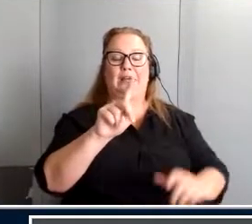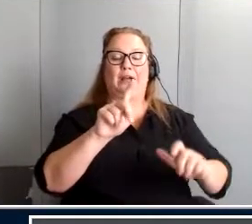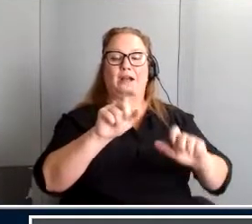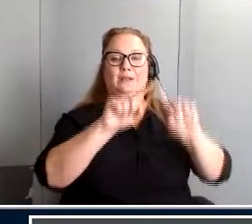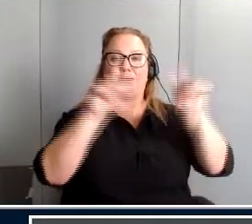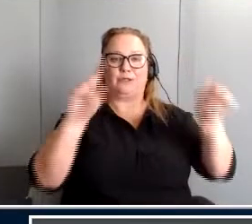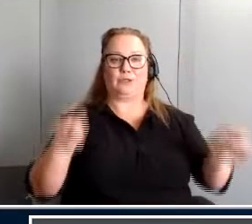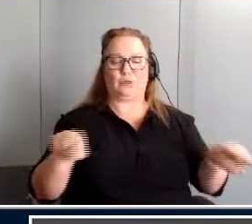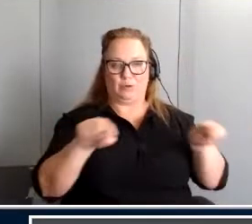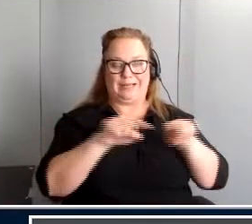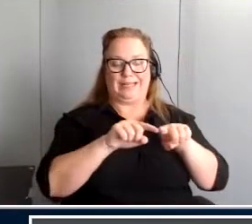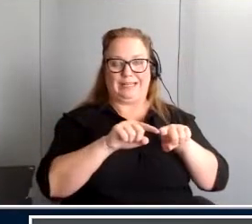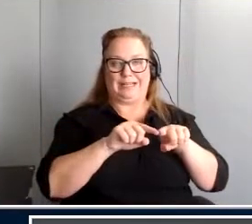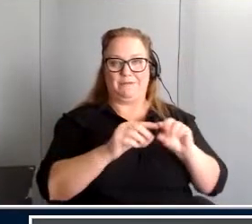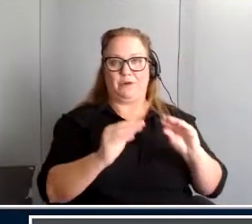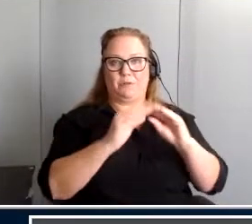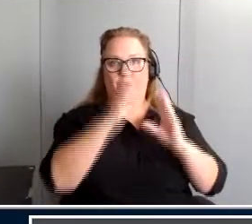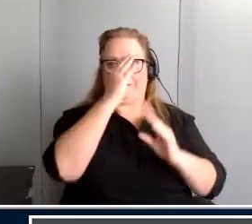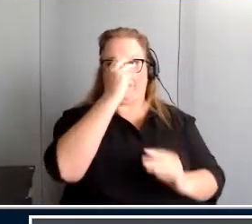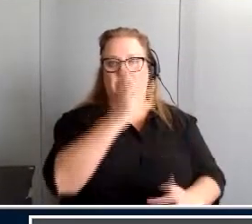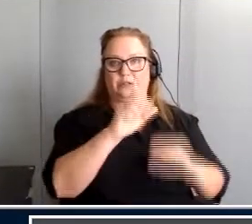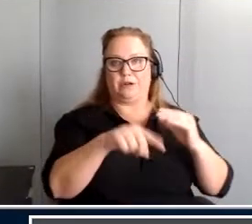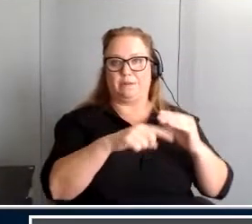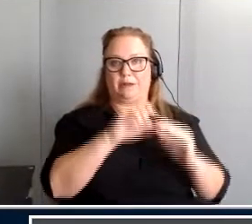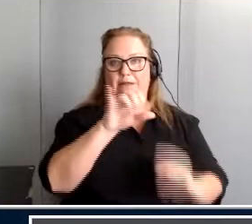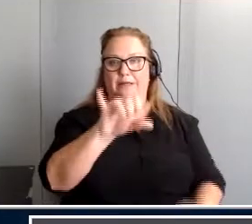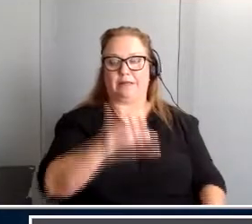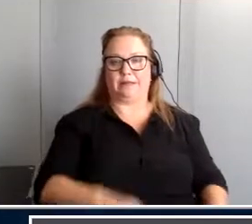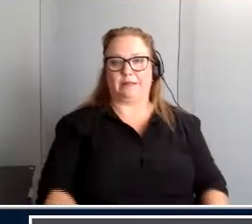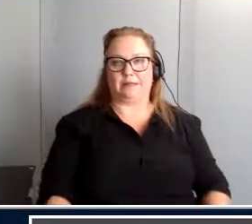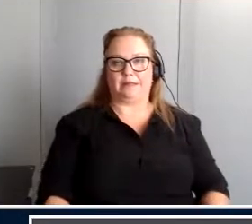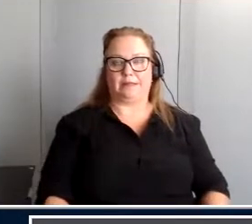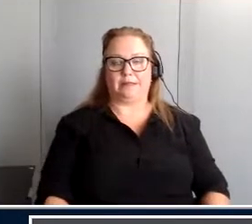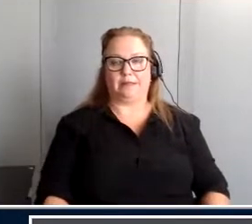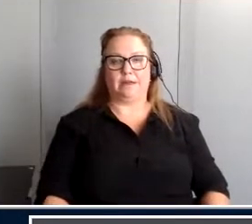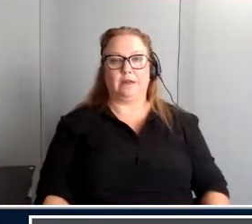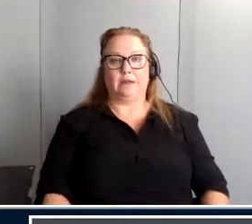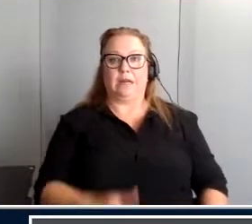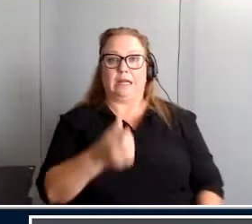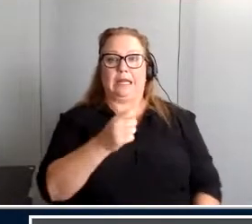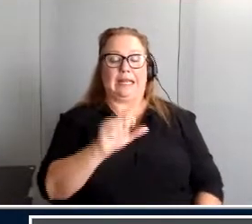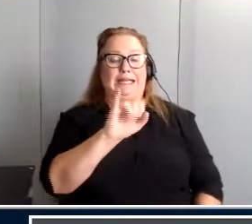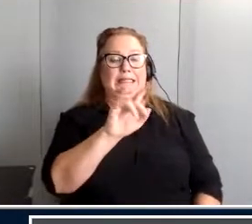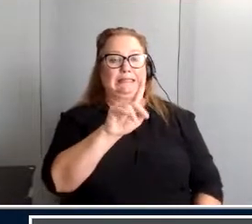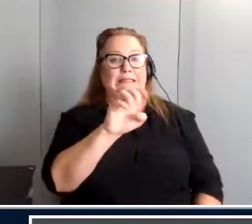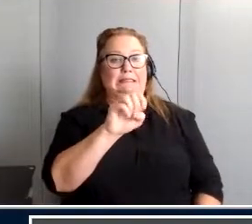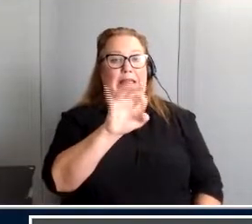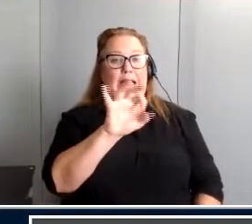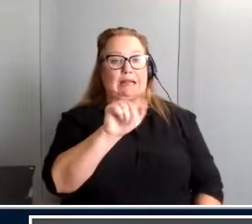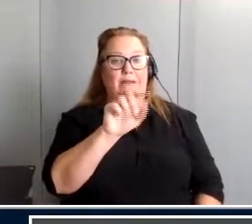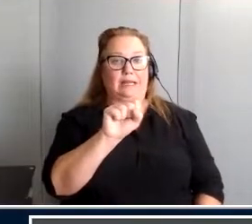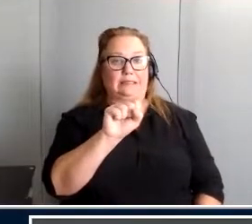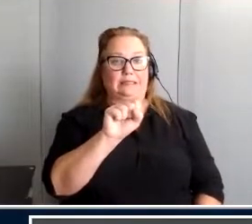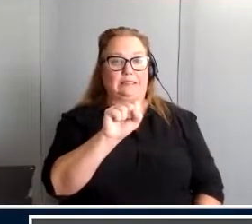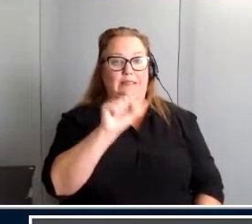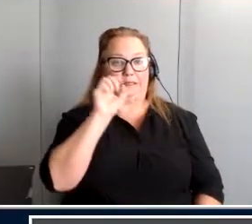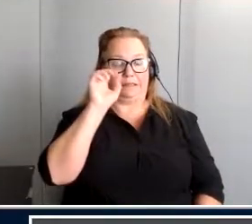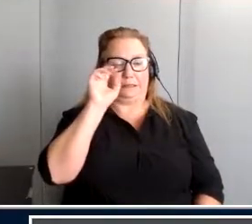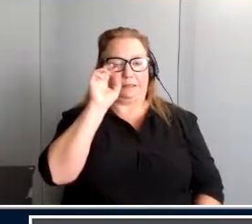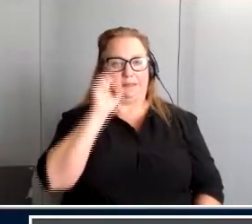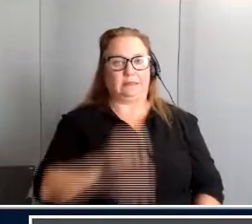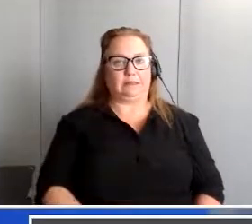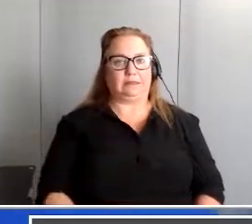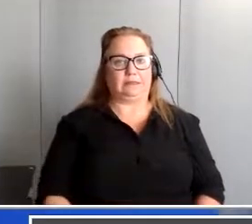bit.ly/ProtonC for more information about that. Also wants to know, are there any side effects? Could there be any side effects to proton therapy? Yeah,